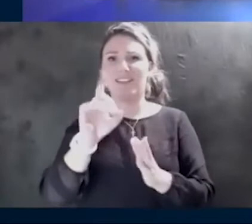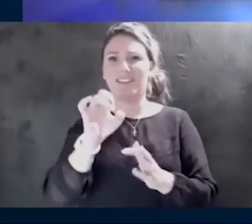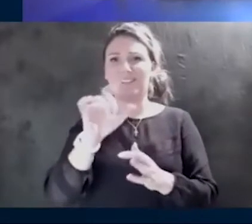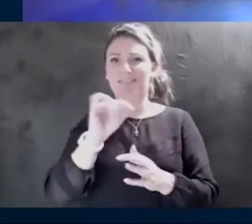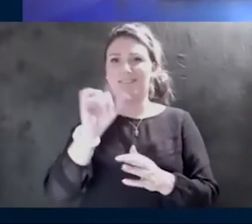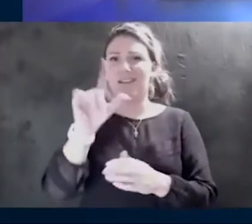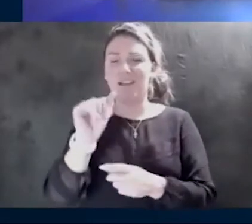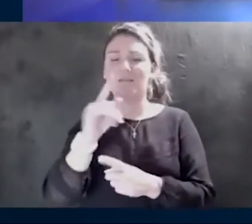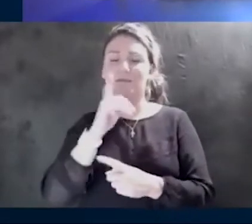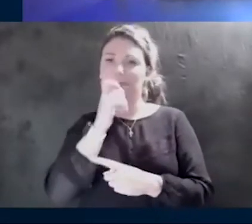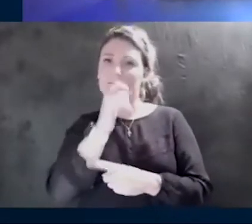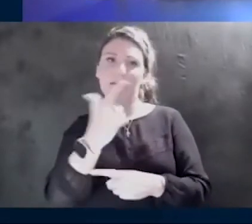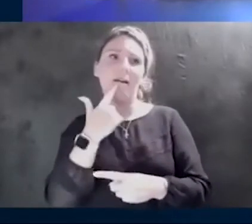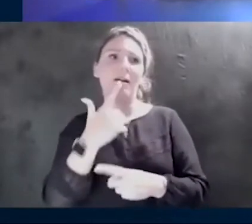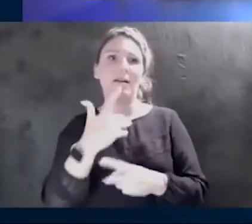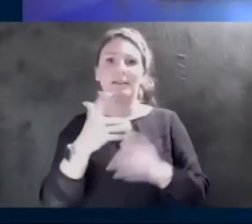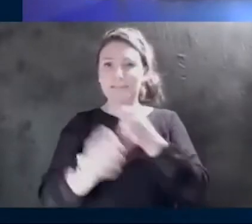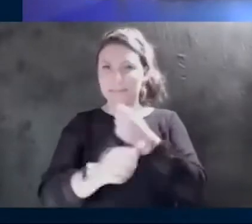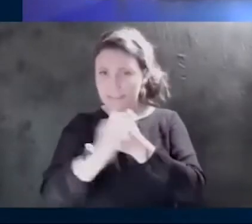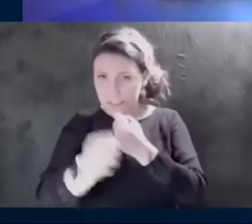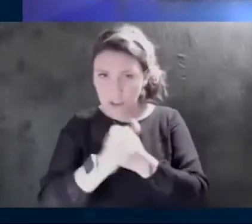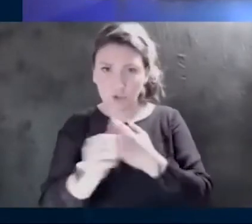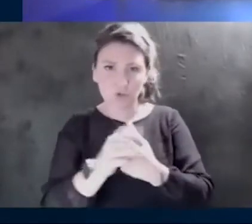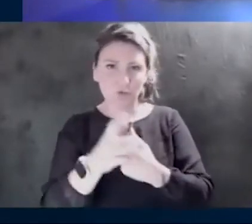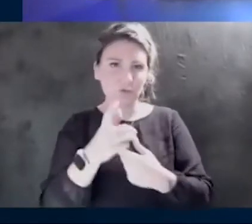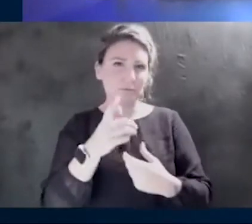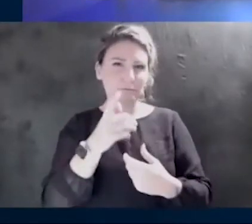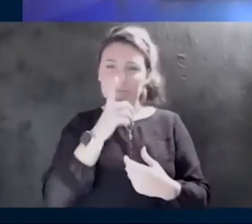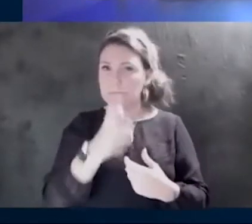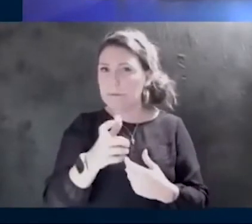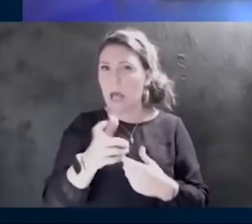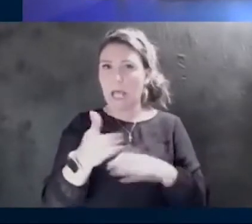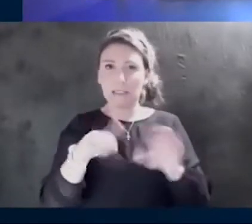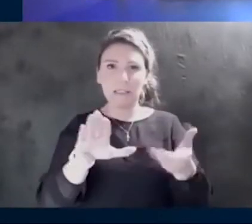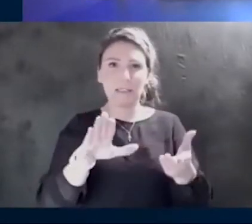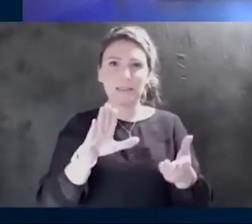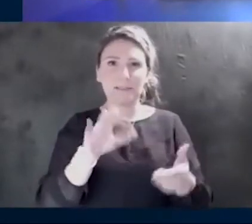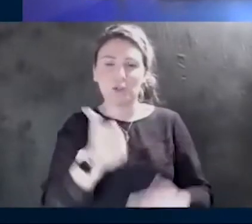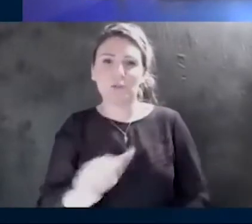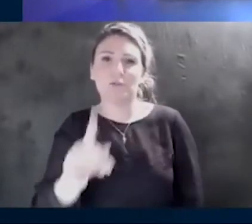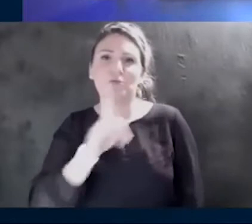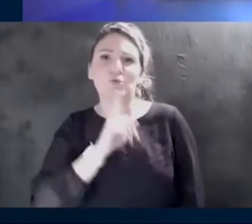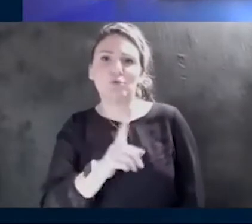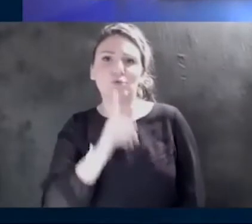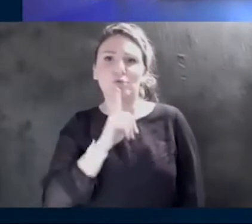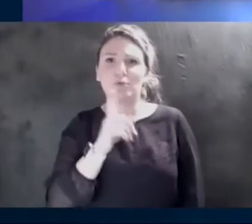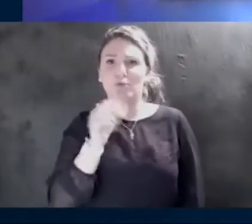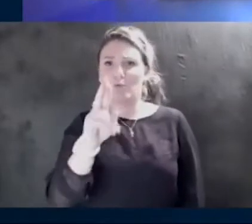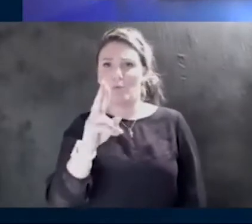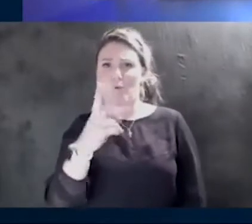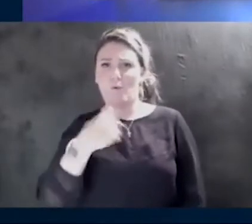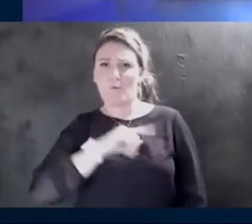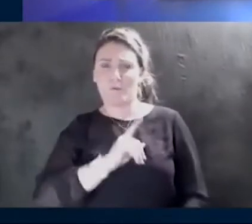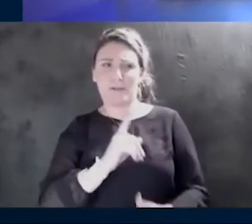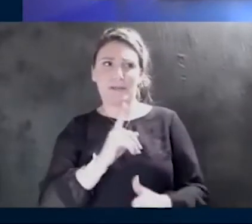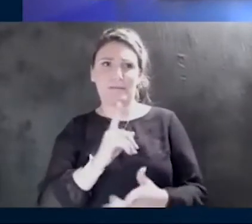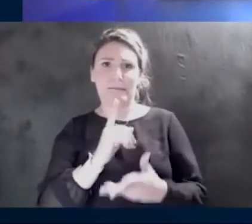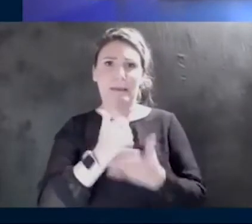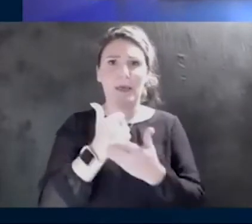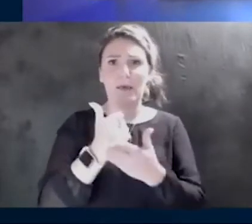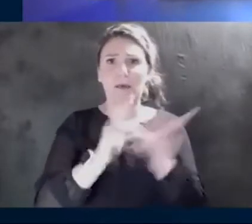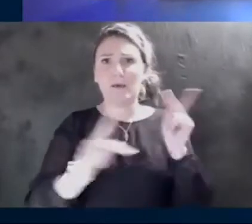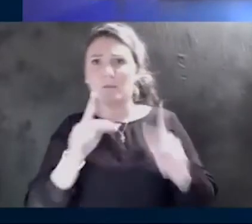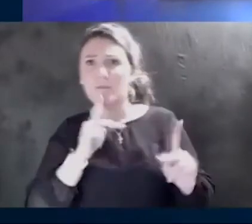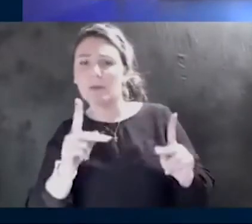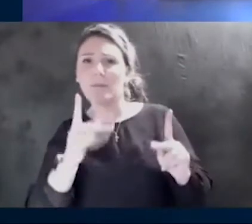less dangerous. Is there any truth to that, or are we just getting better at keeping people alive? Oh, that's a great question. Was that our Anil Garmarker who